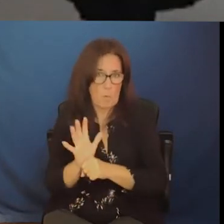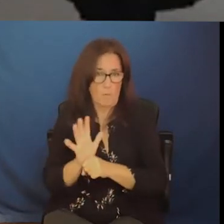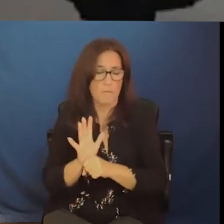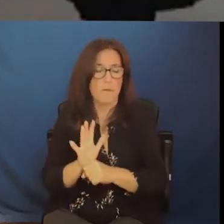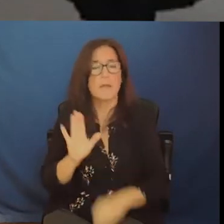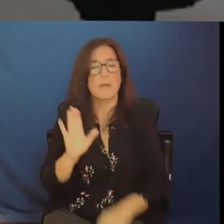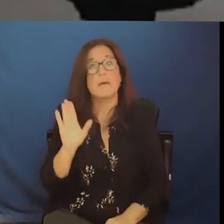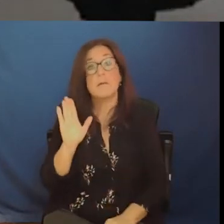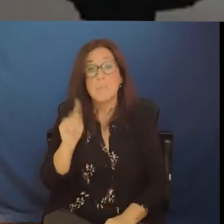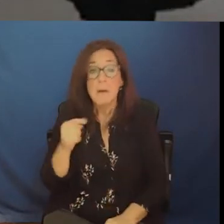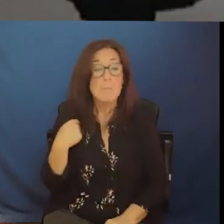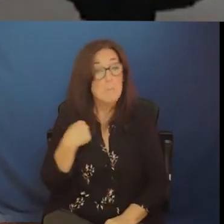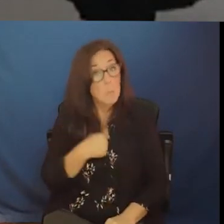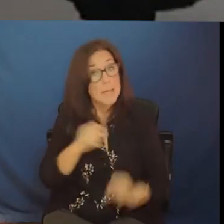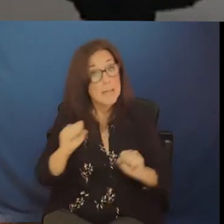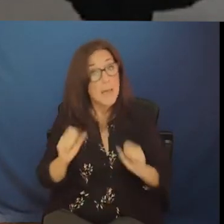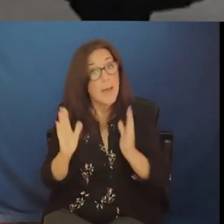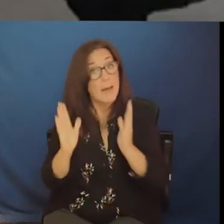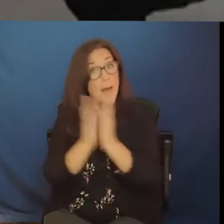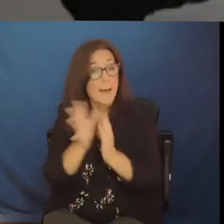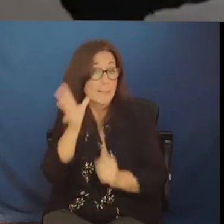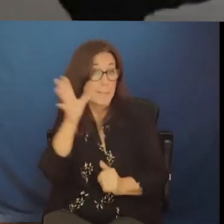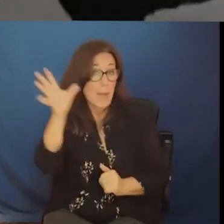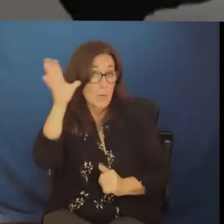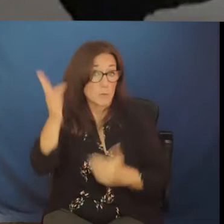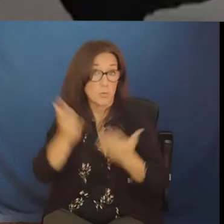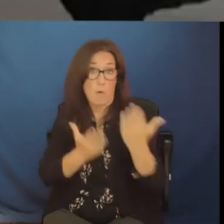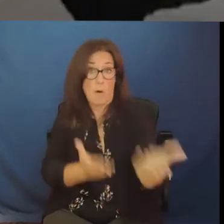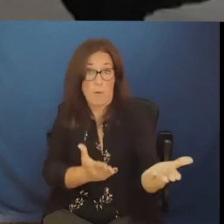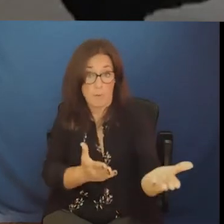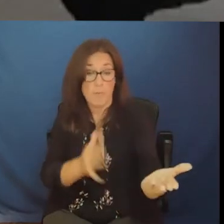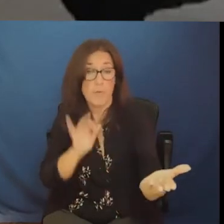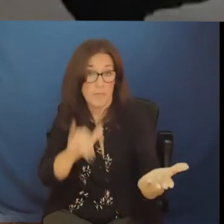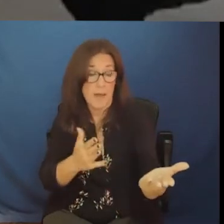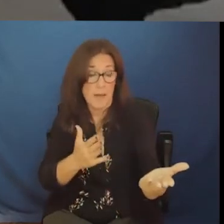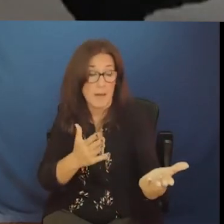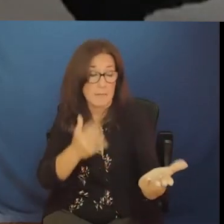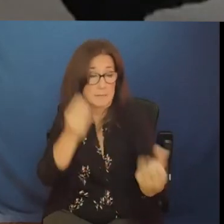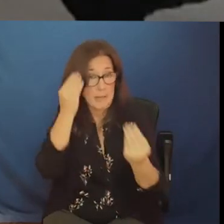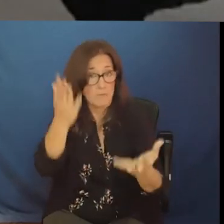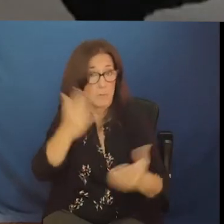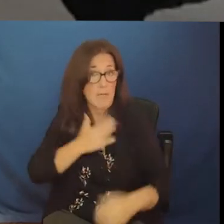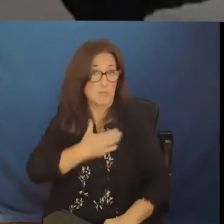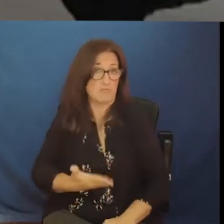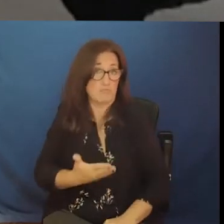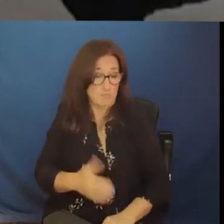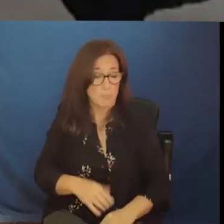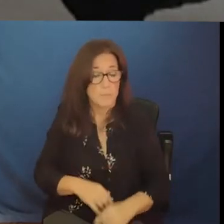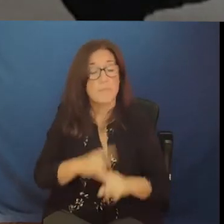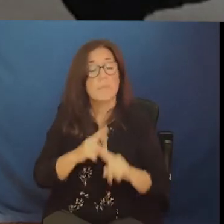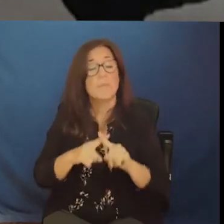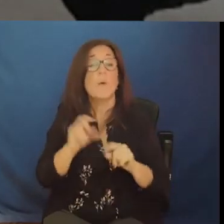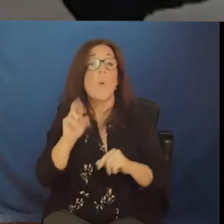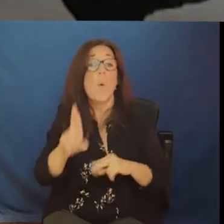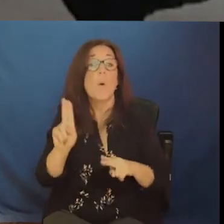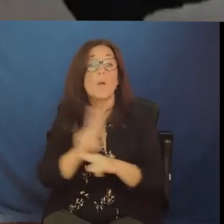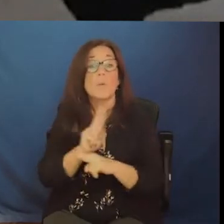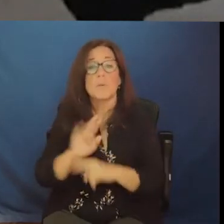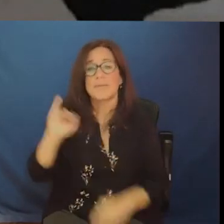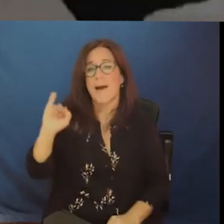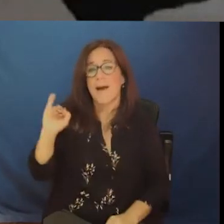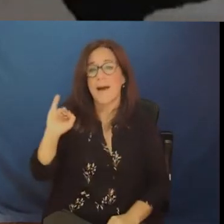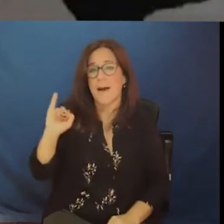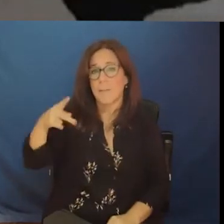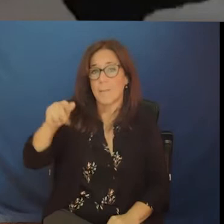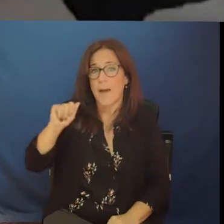ask parents to offer that information to us. And the iPass, which we use for our screening processes,